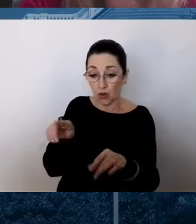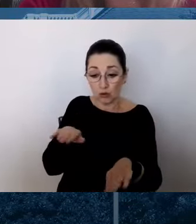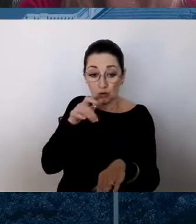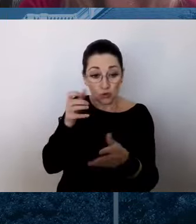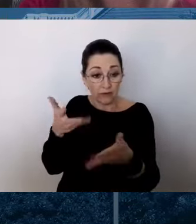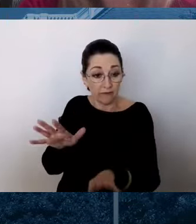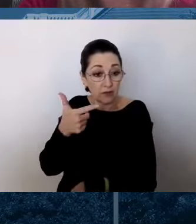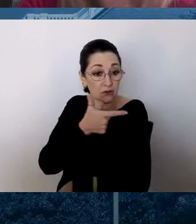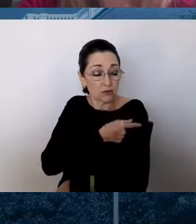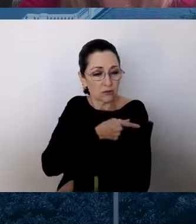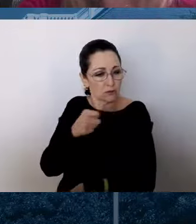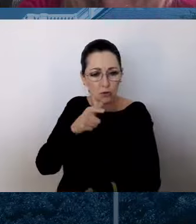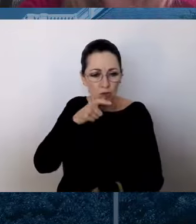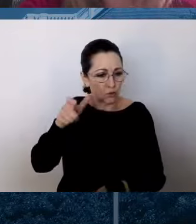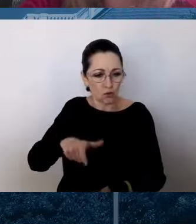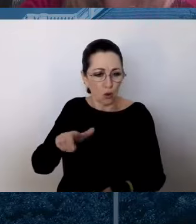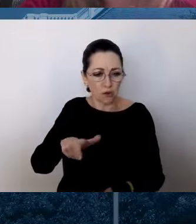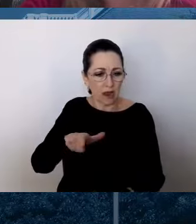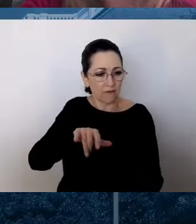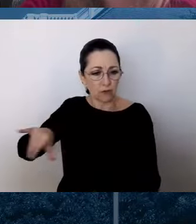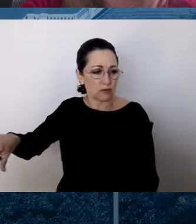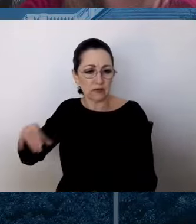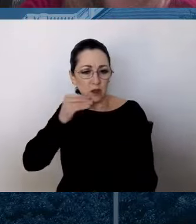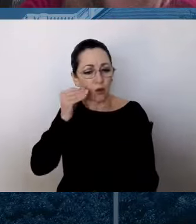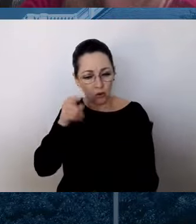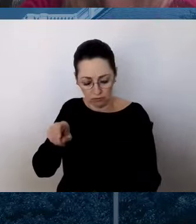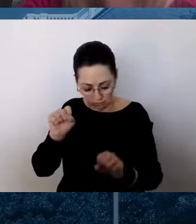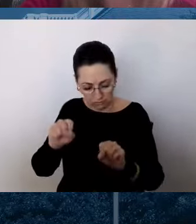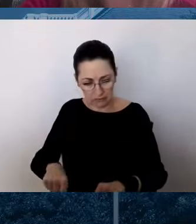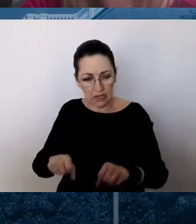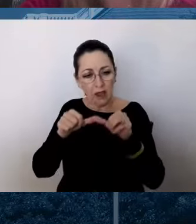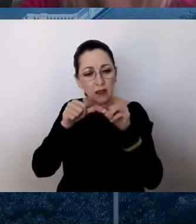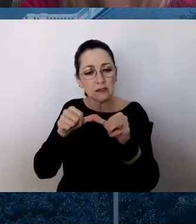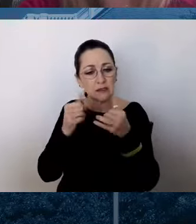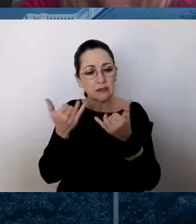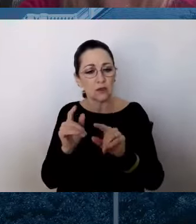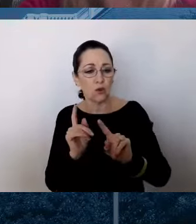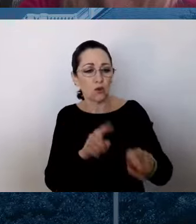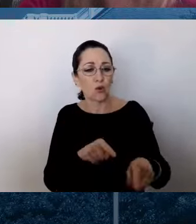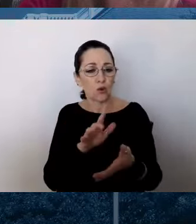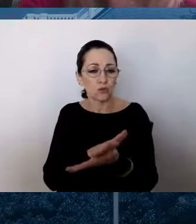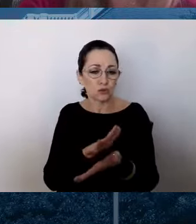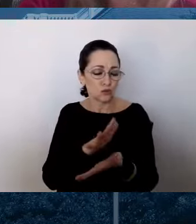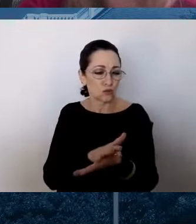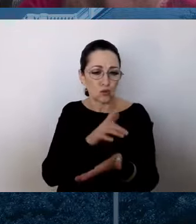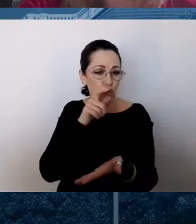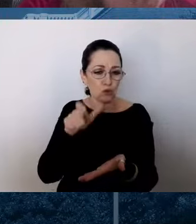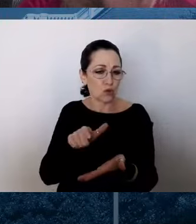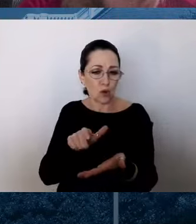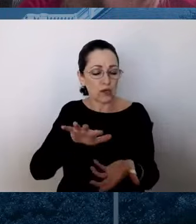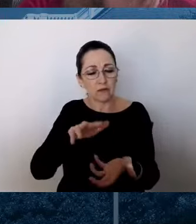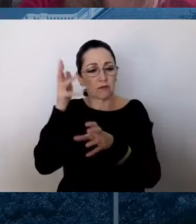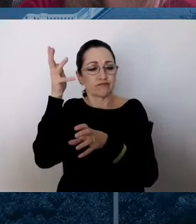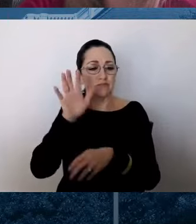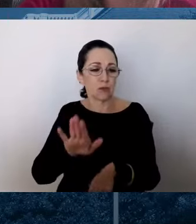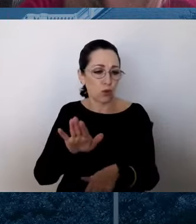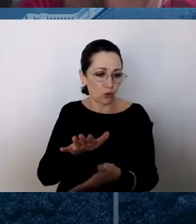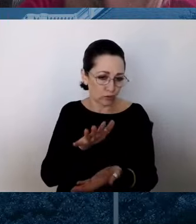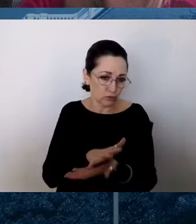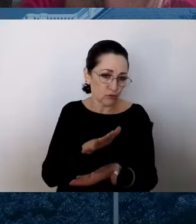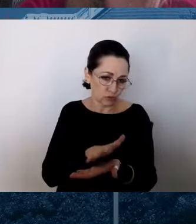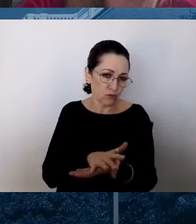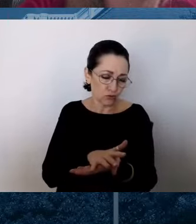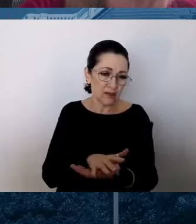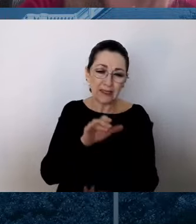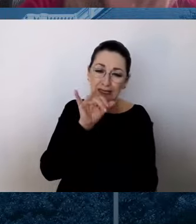there. And parents are encouraged to visit our webpage on the coronavirus site for more information and to talk to their child's pediatrician if